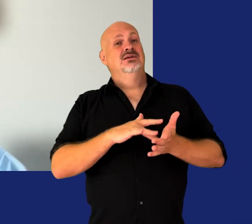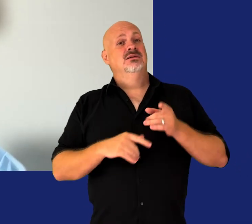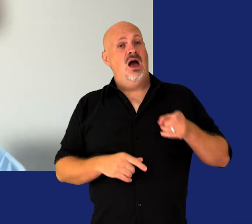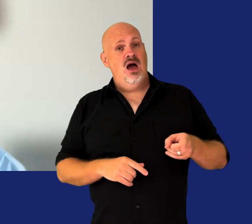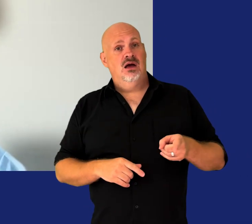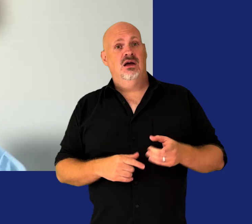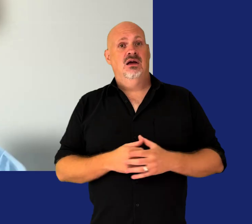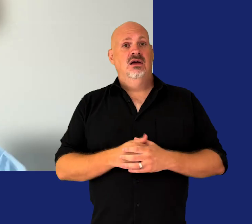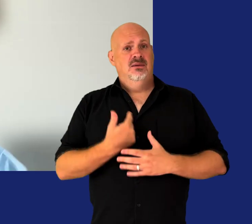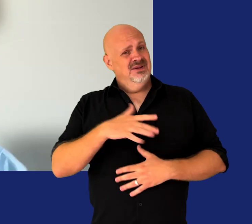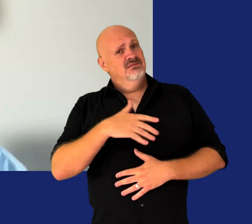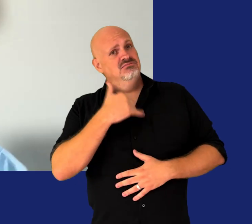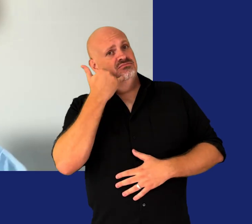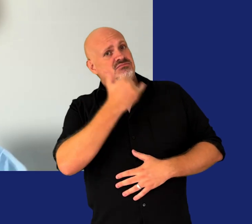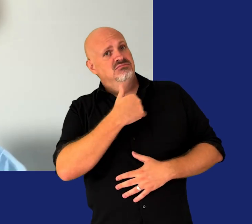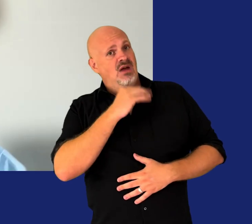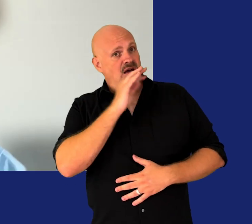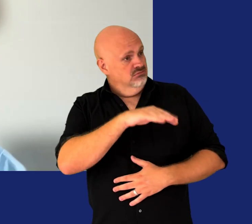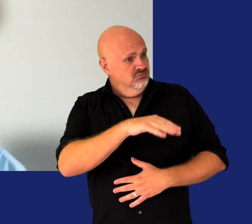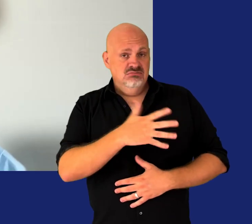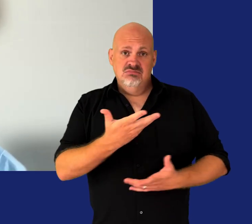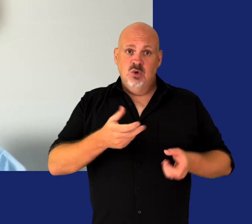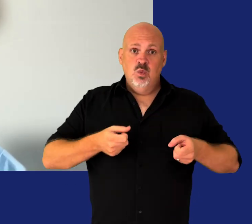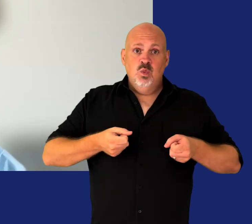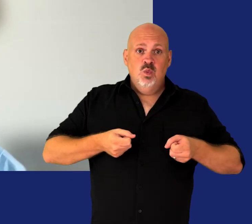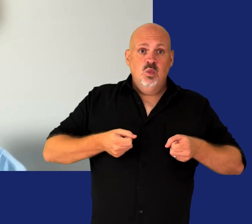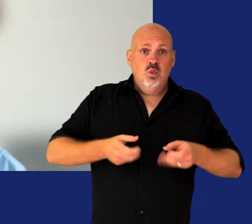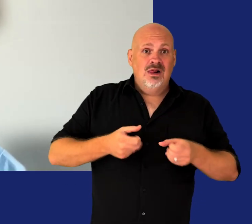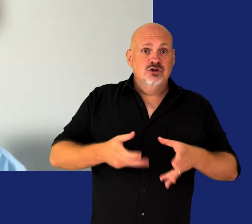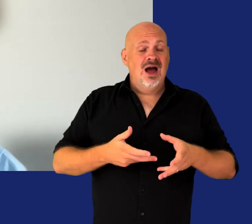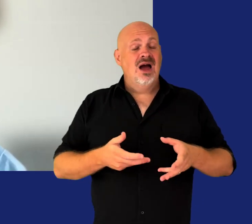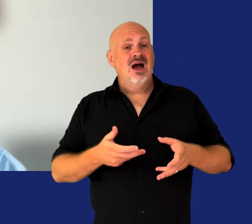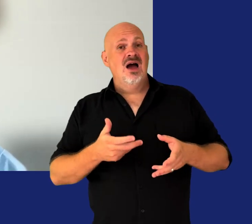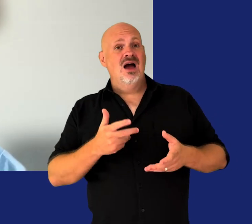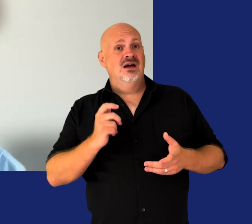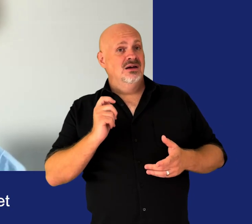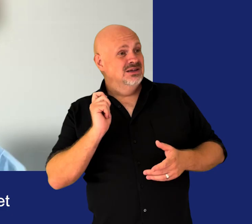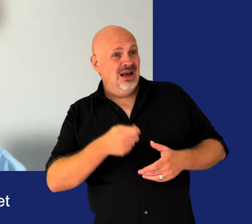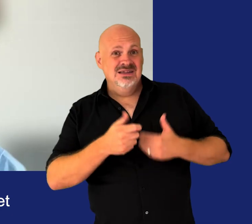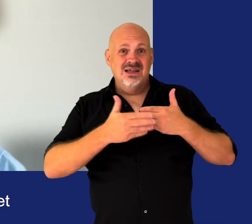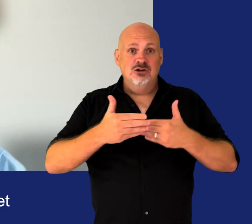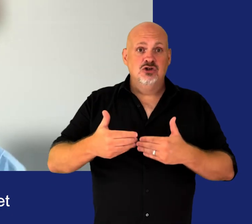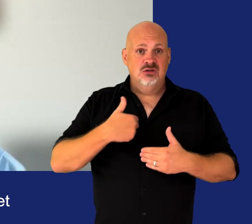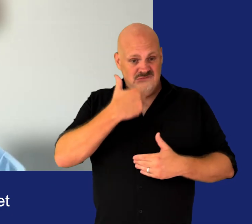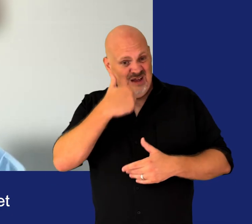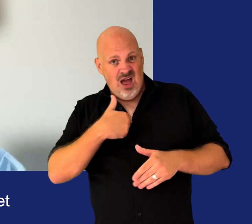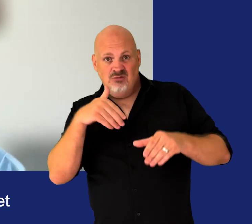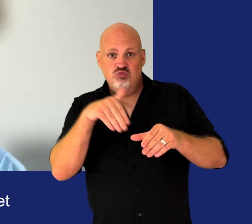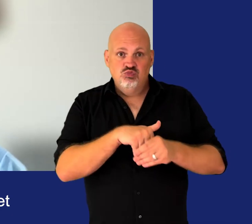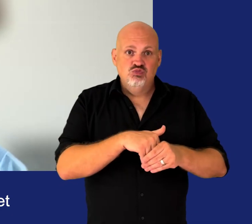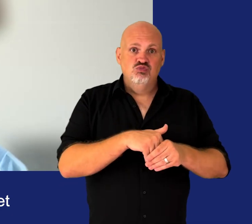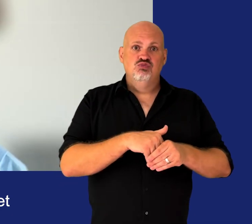Also, the National Tennis Centre, I called them to ask if there are any wheelchair tennis sessions I could take part